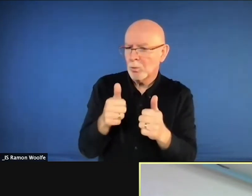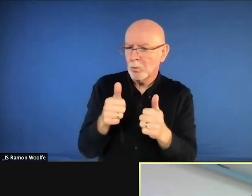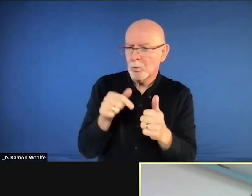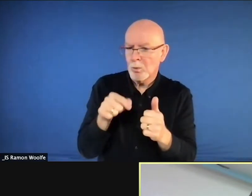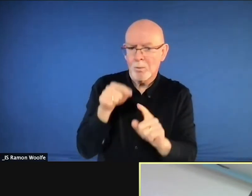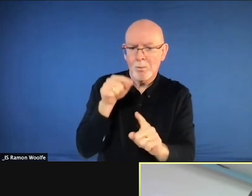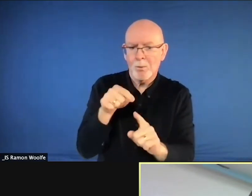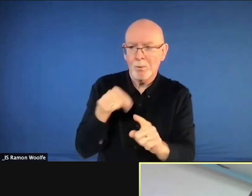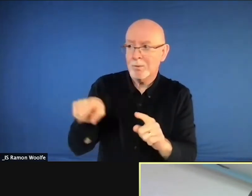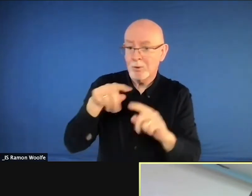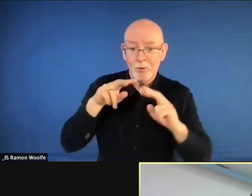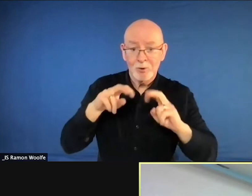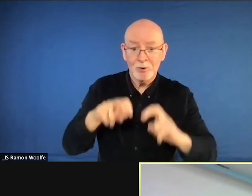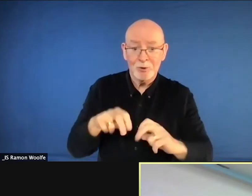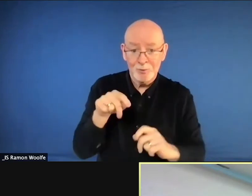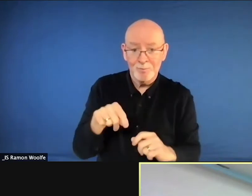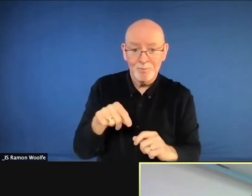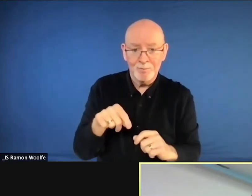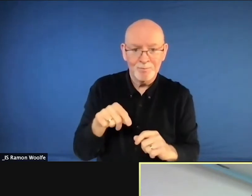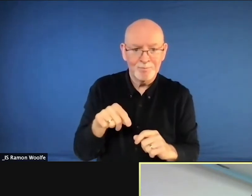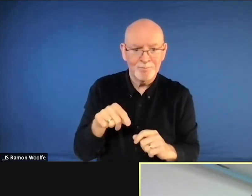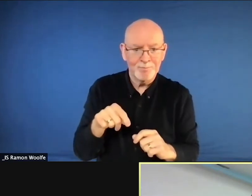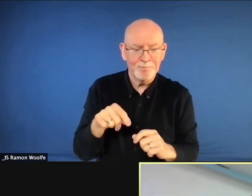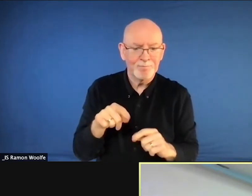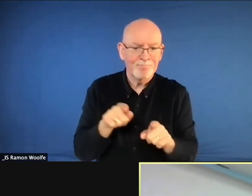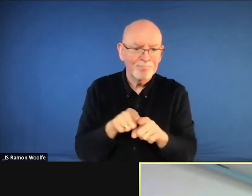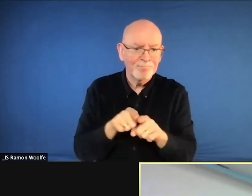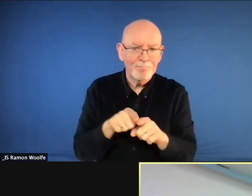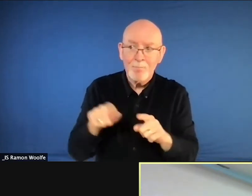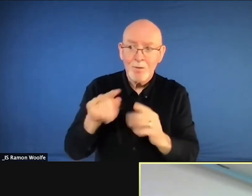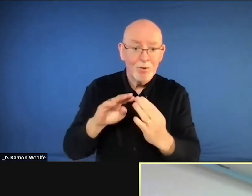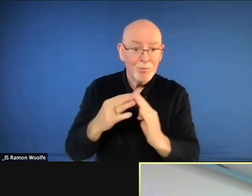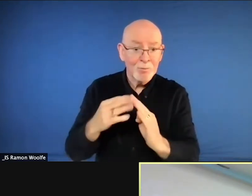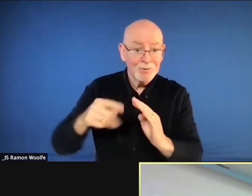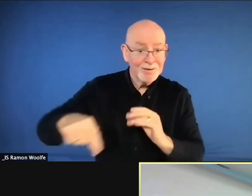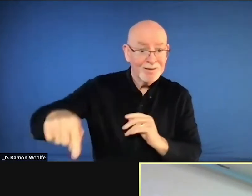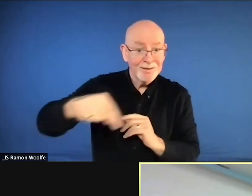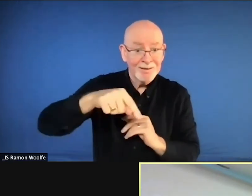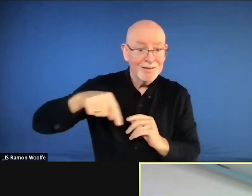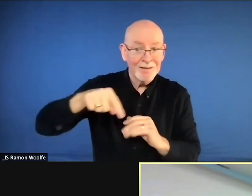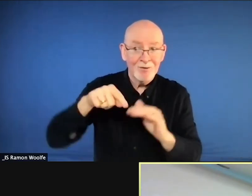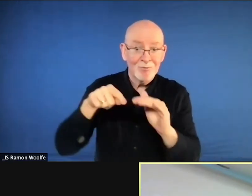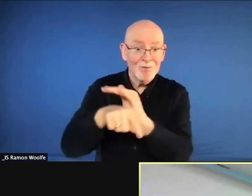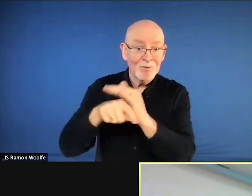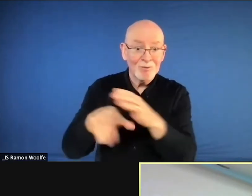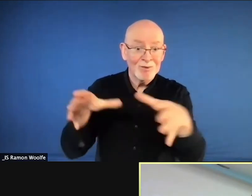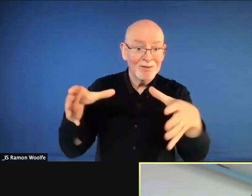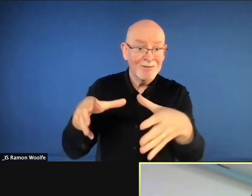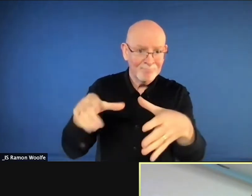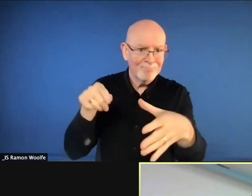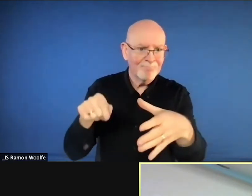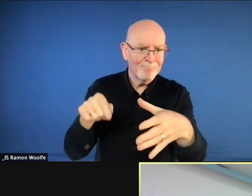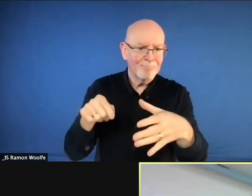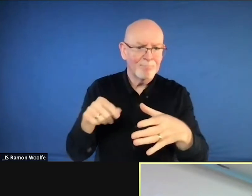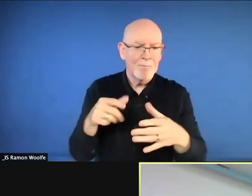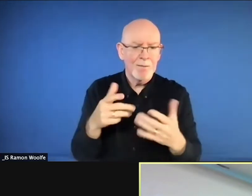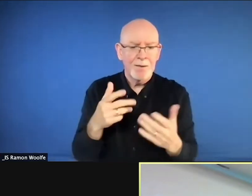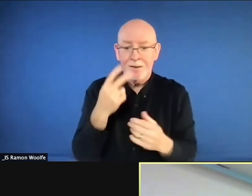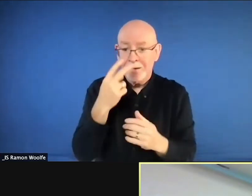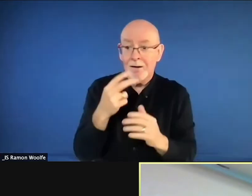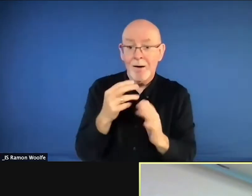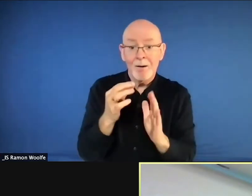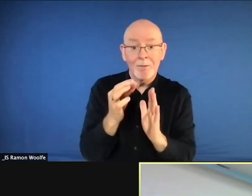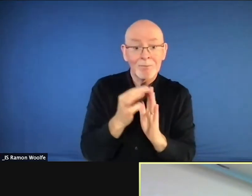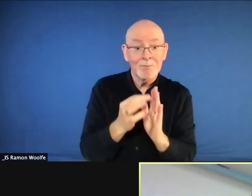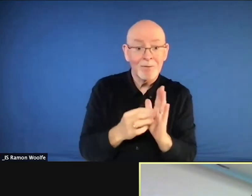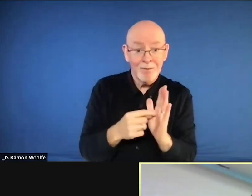the community of refugees, especially when the principle reads